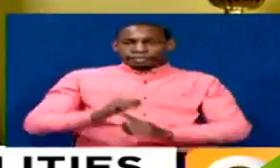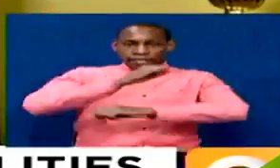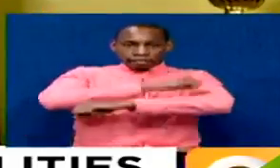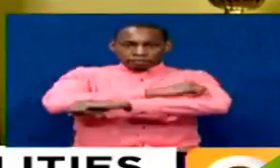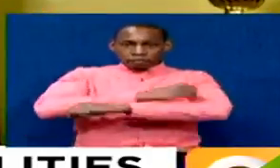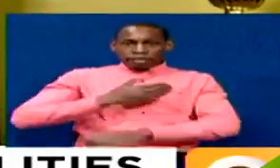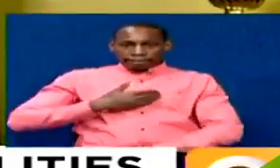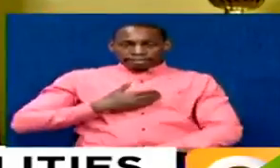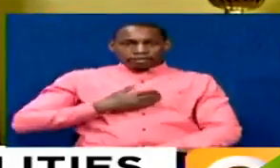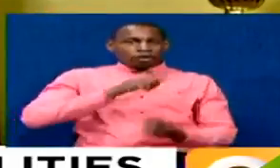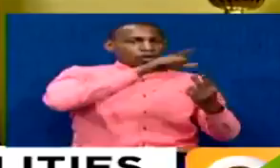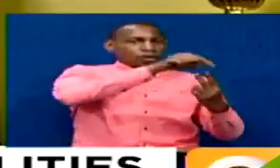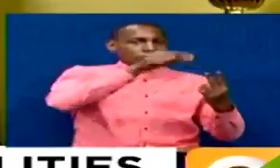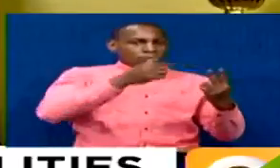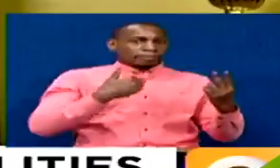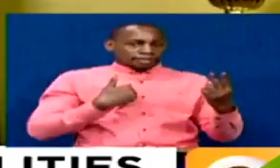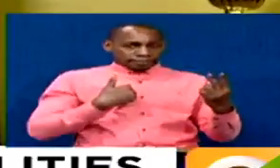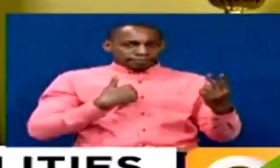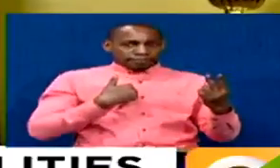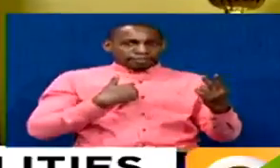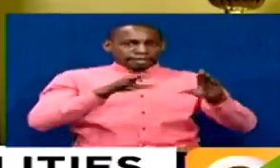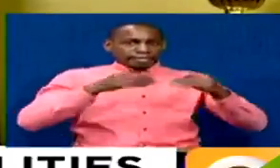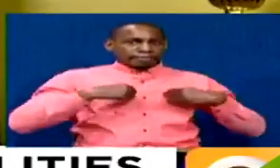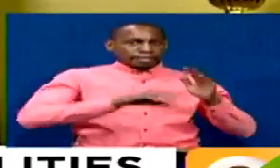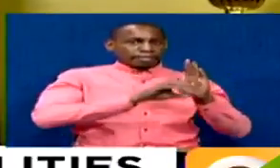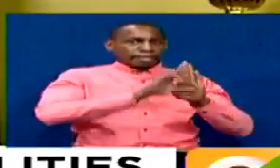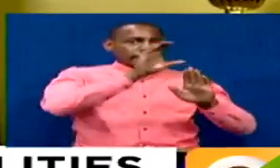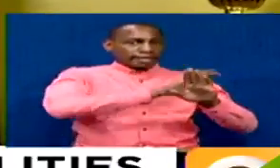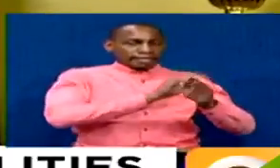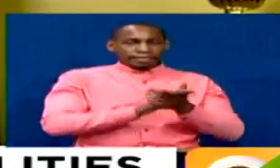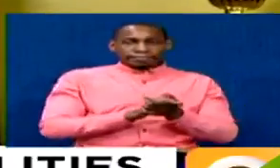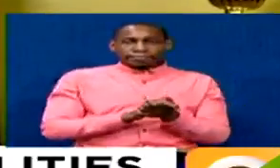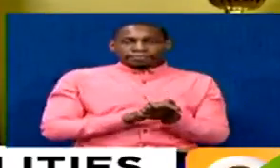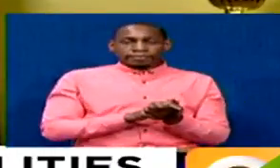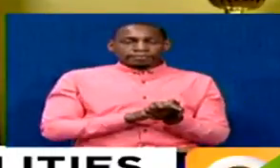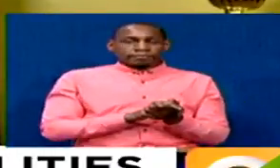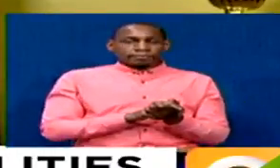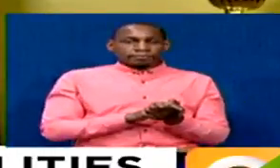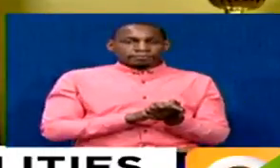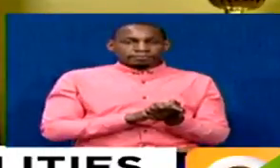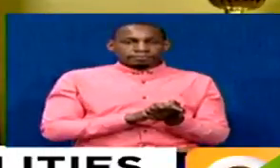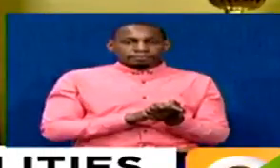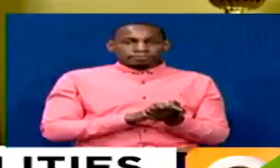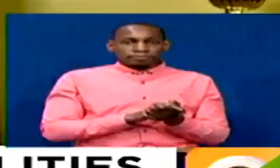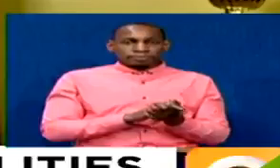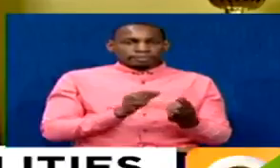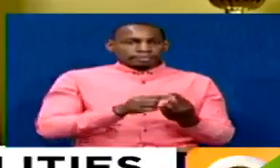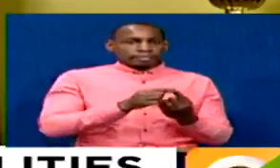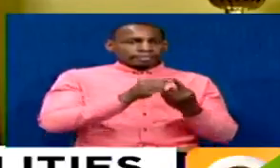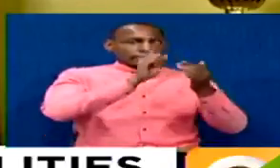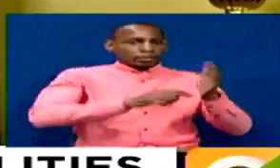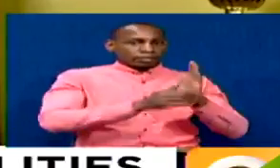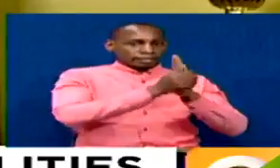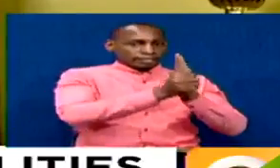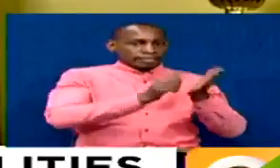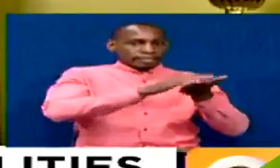we have an alternative adapted curriculum, and mainly it's more of a